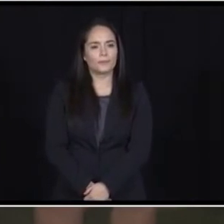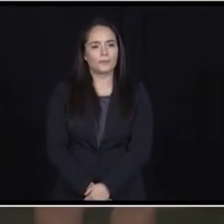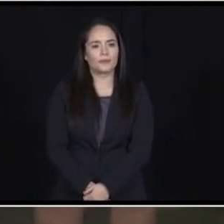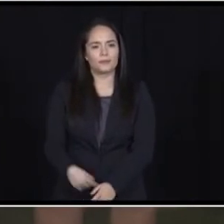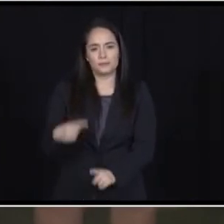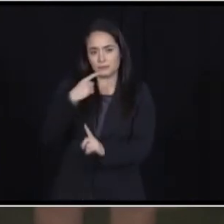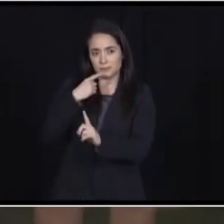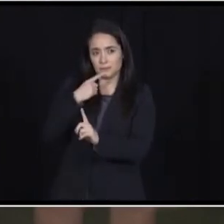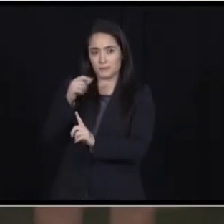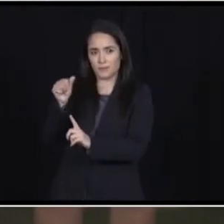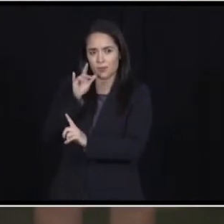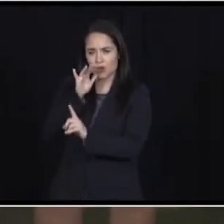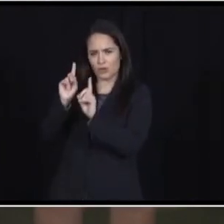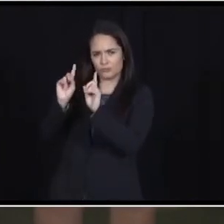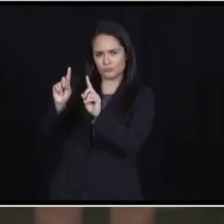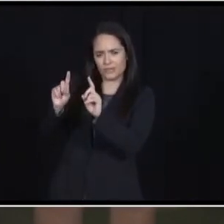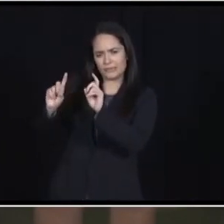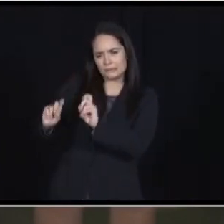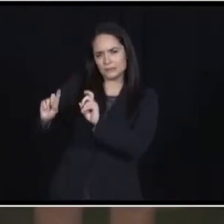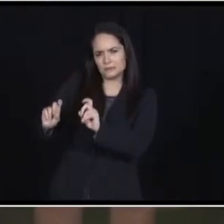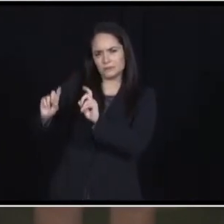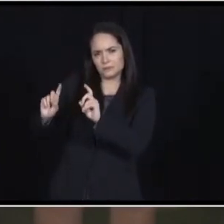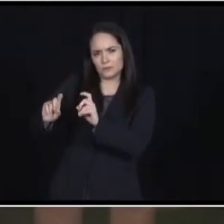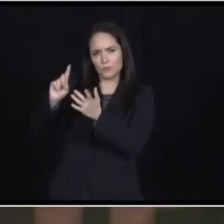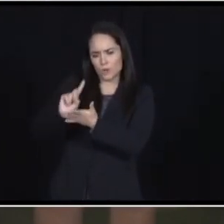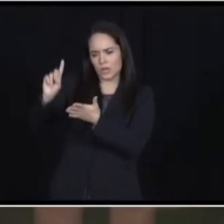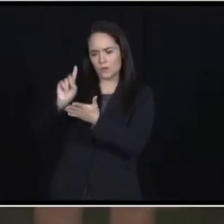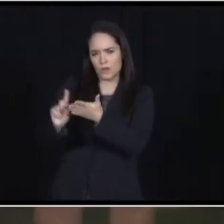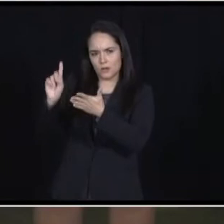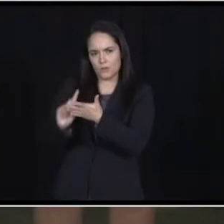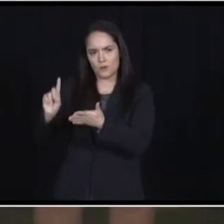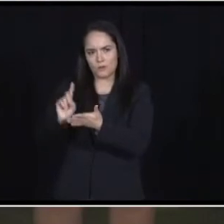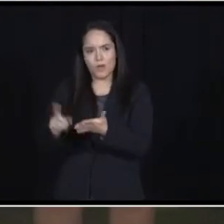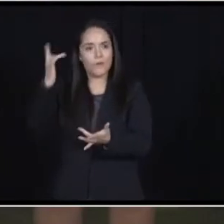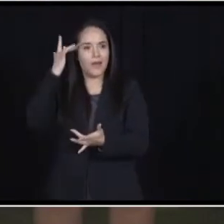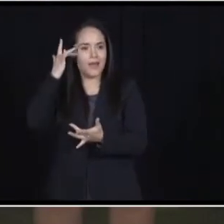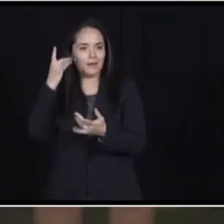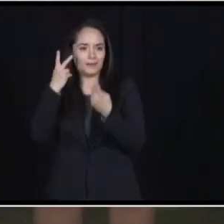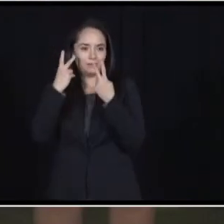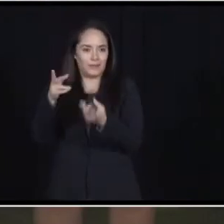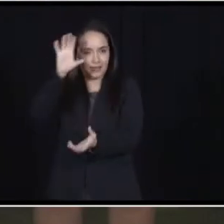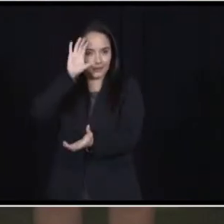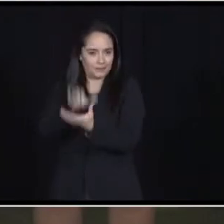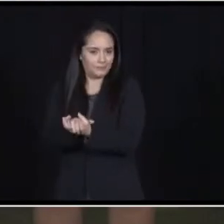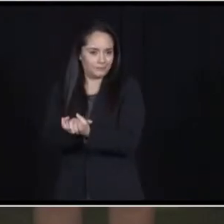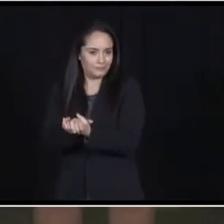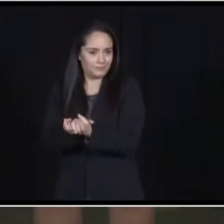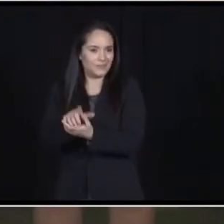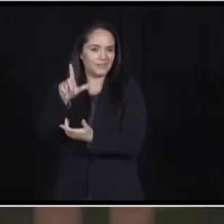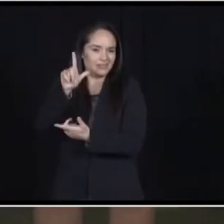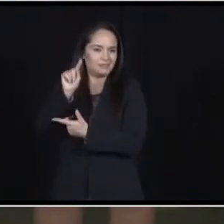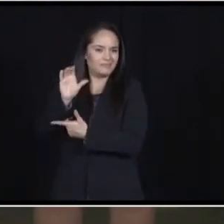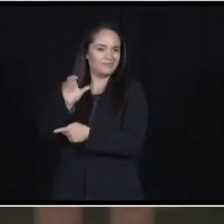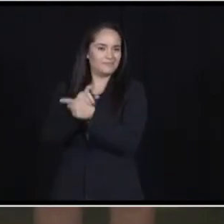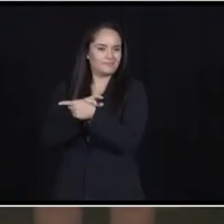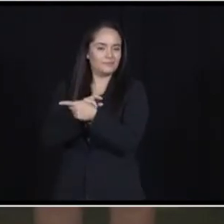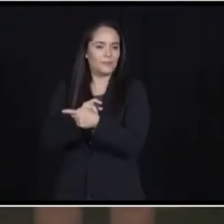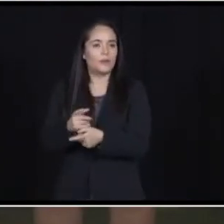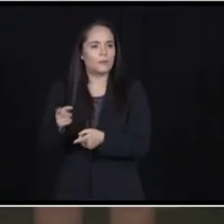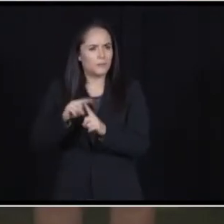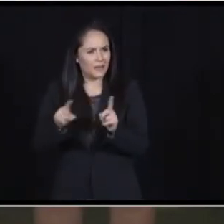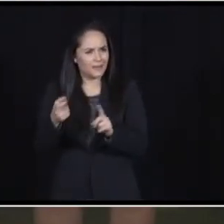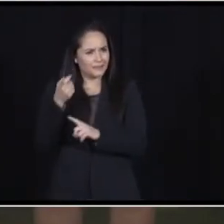other Tuesday so she can visit her husband in long-term care. Her most recent test was a week ago today, and she still doesn't have a result.